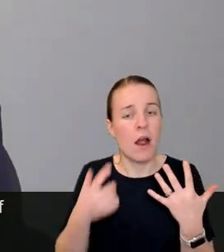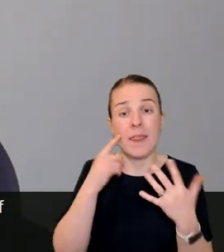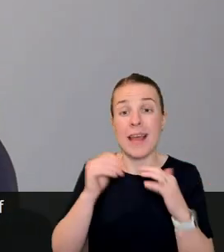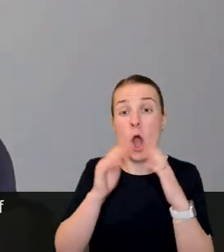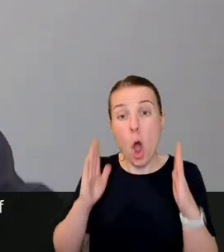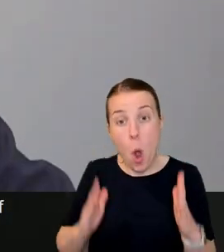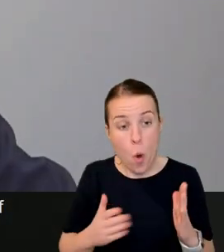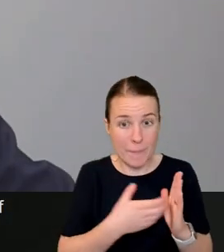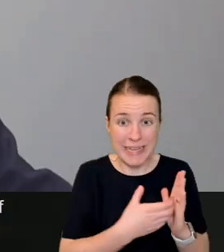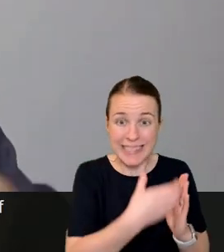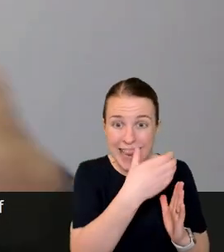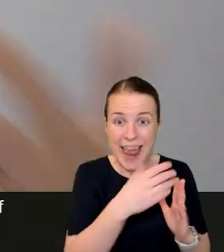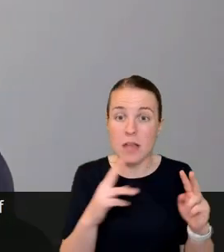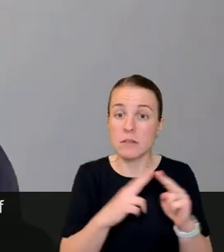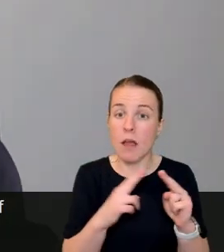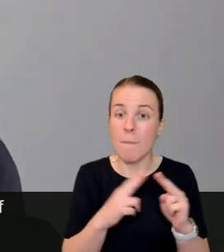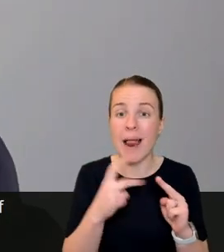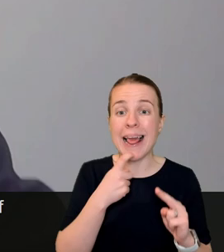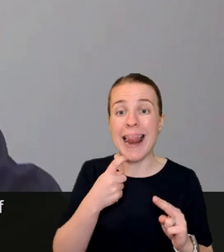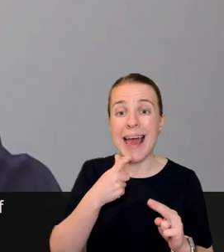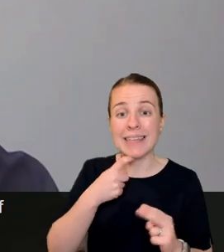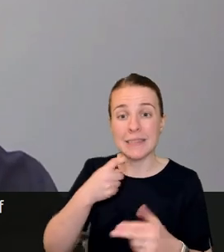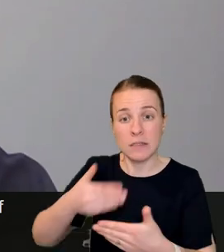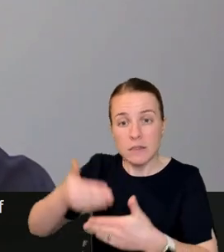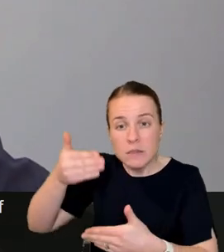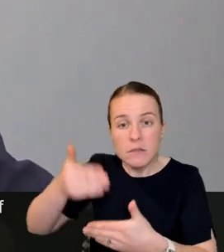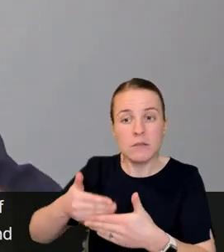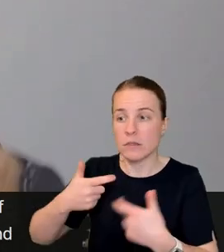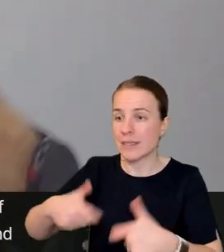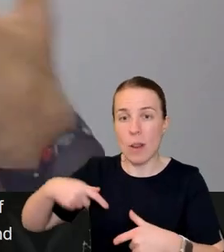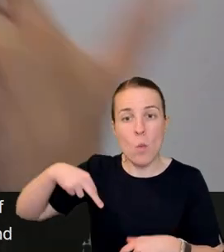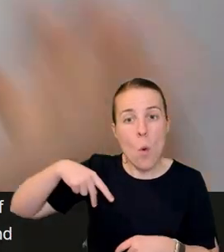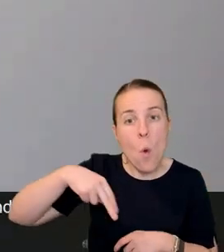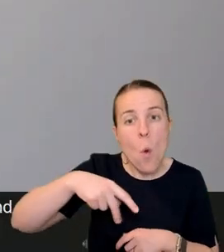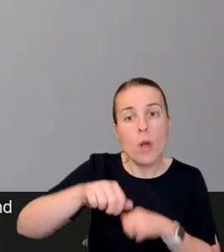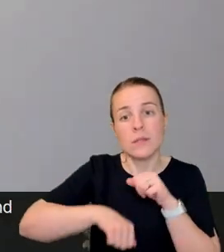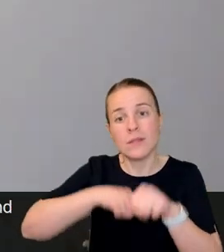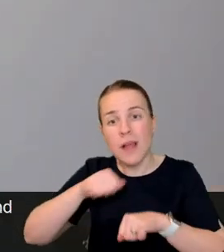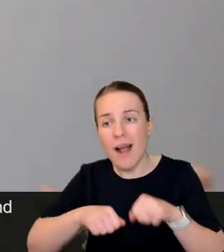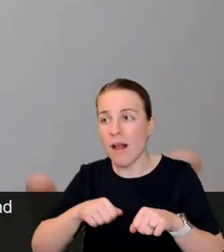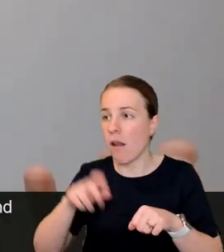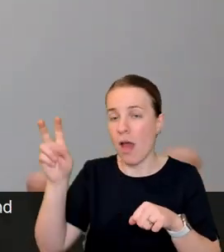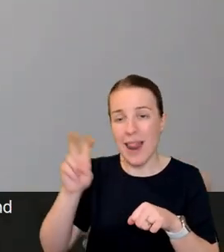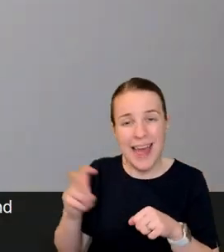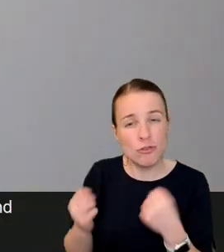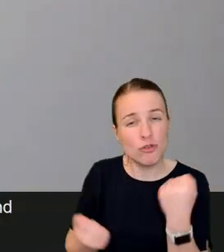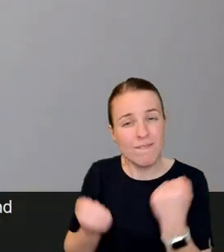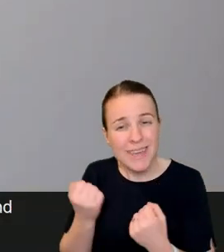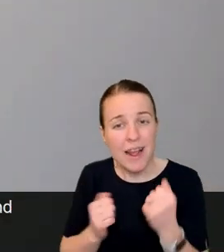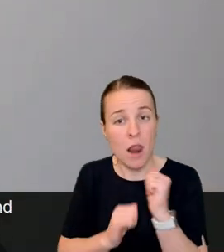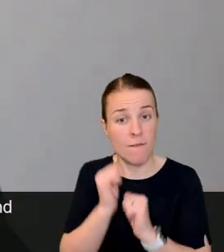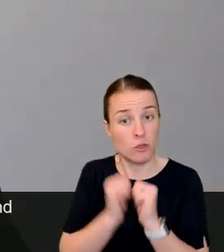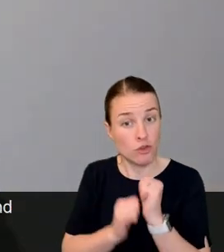glazing, by supporting people to walk and cycle, having the electric vehicle infrastructure with the renewable energy, we're reducing